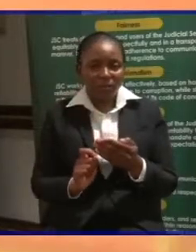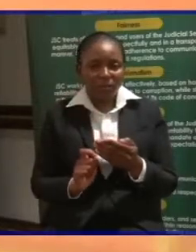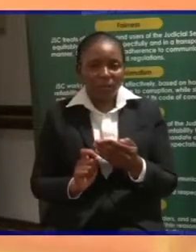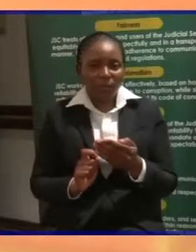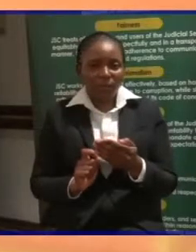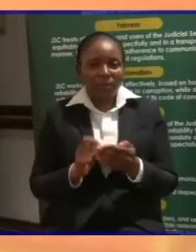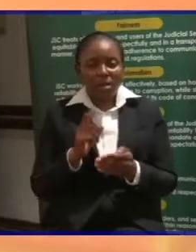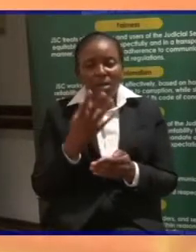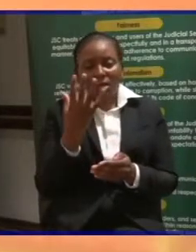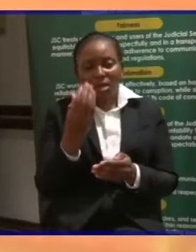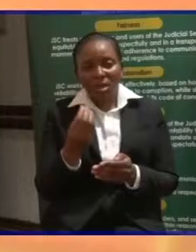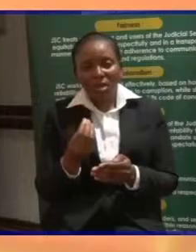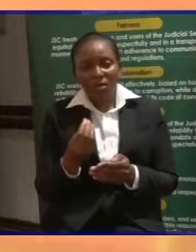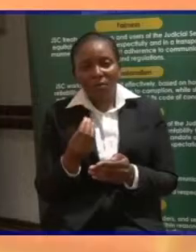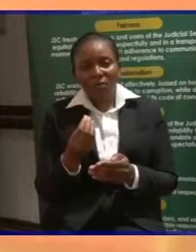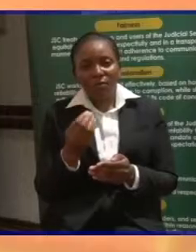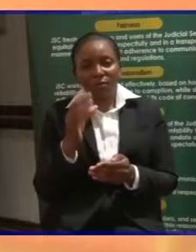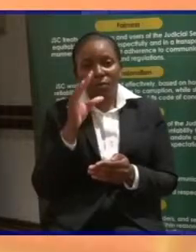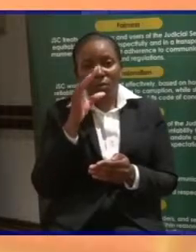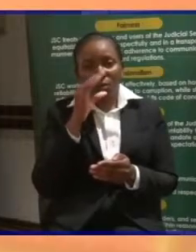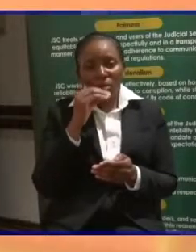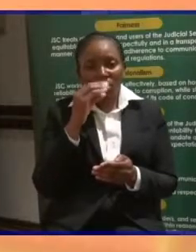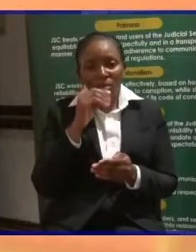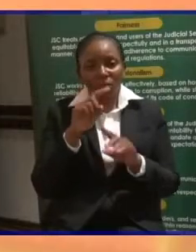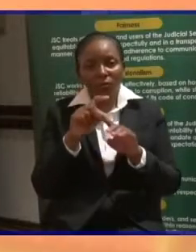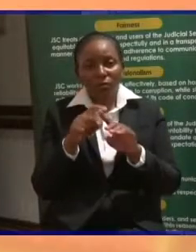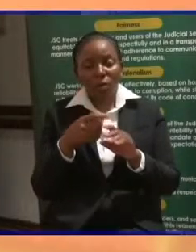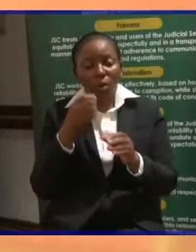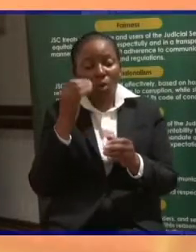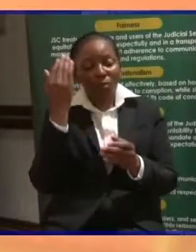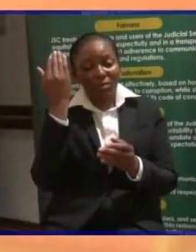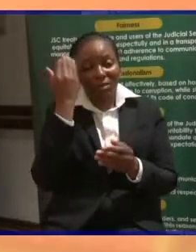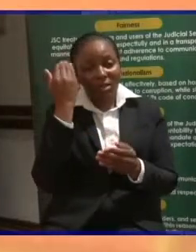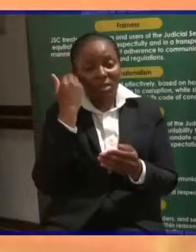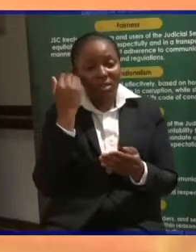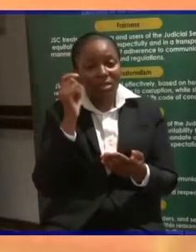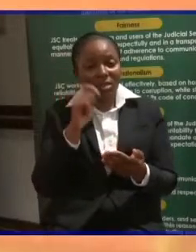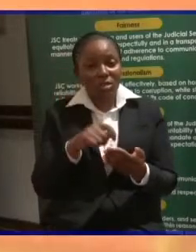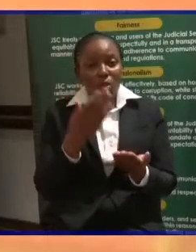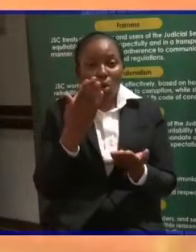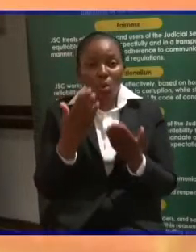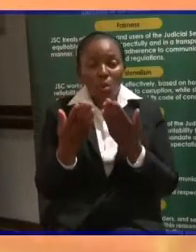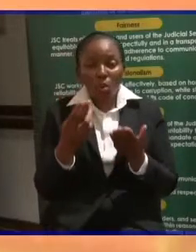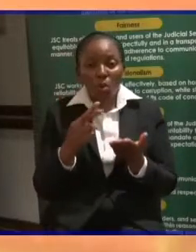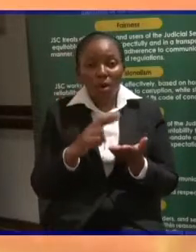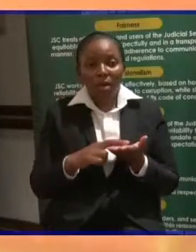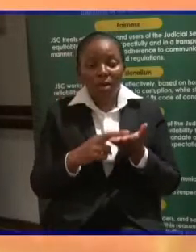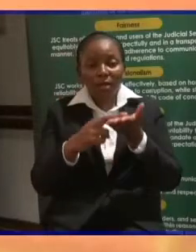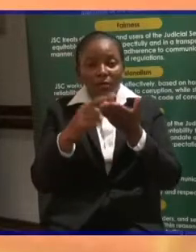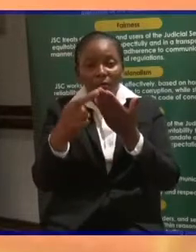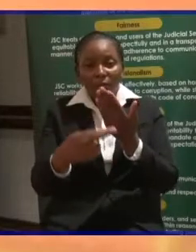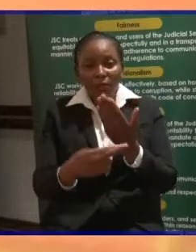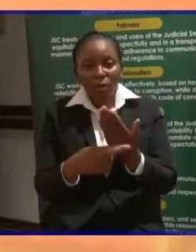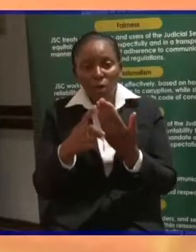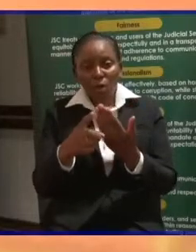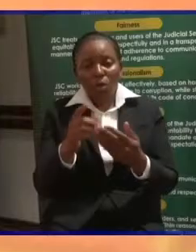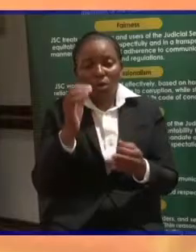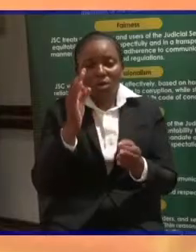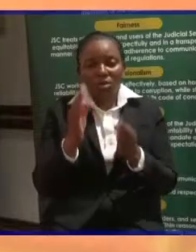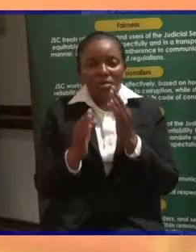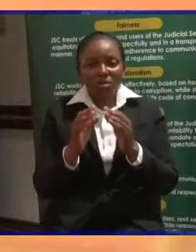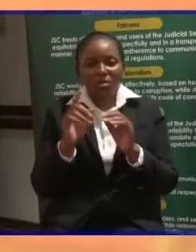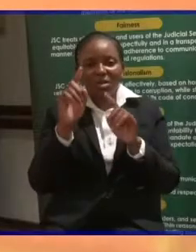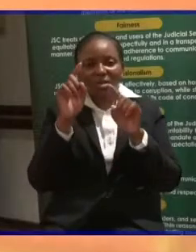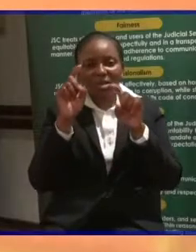I have a comment here from one of the judges who review your judgments, say that Mr. Mpewa